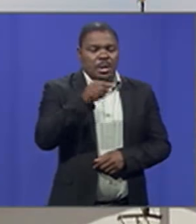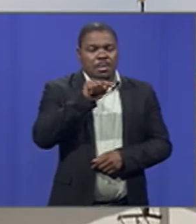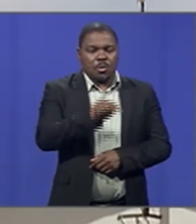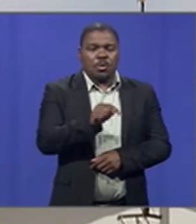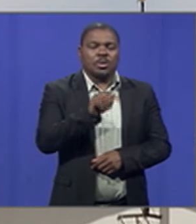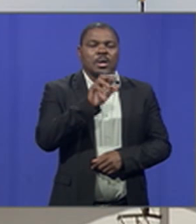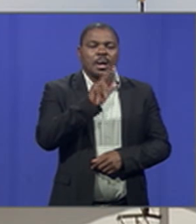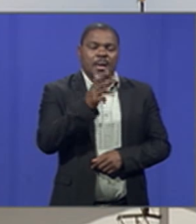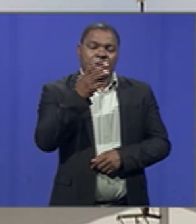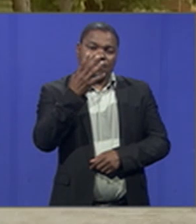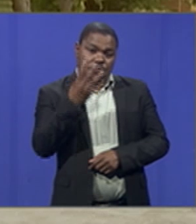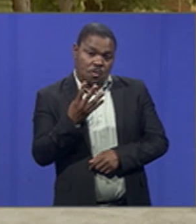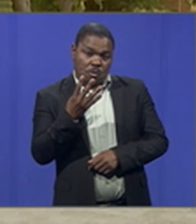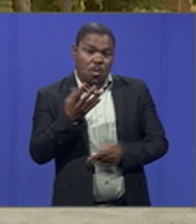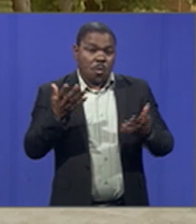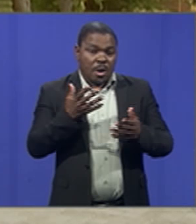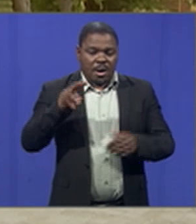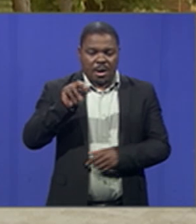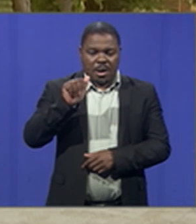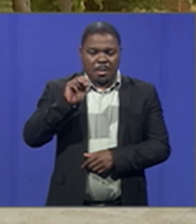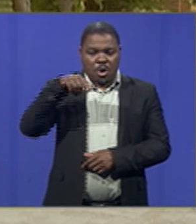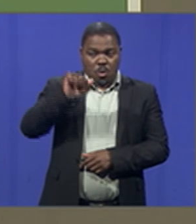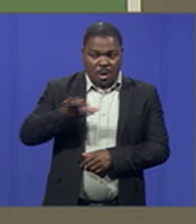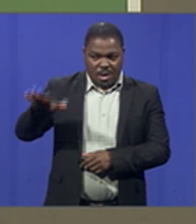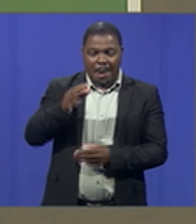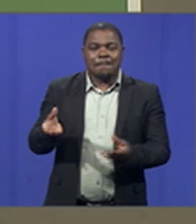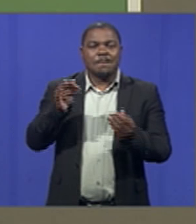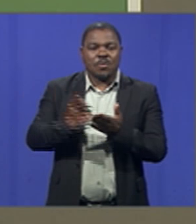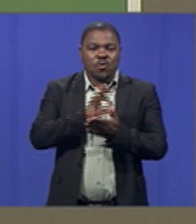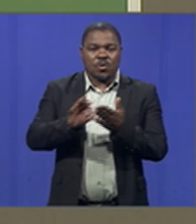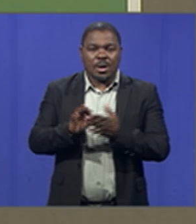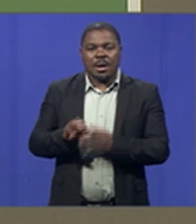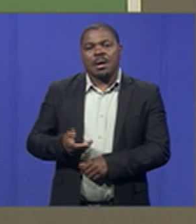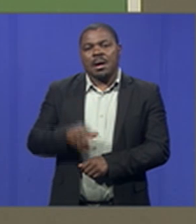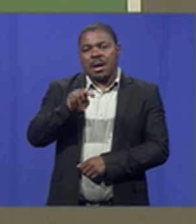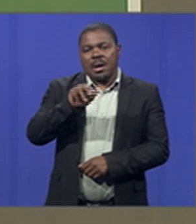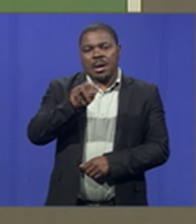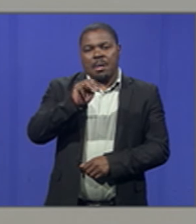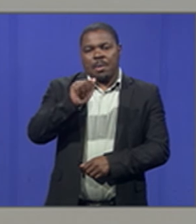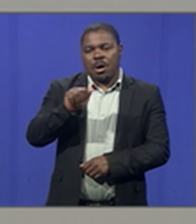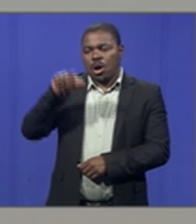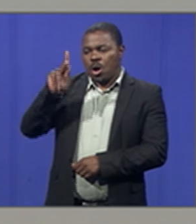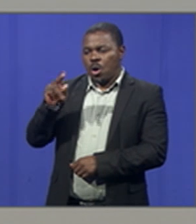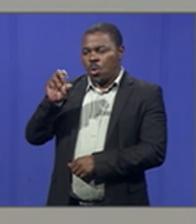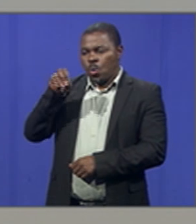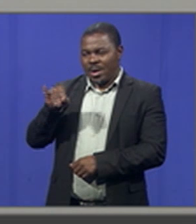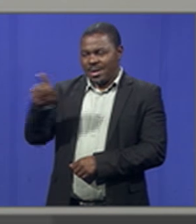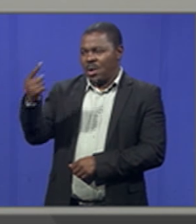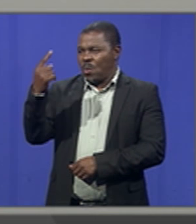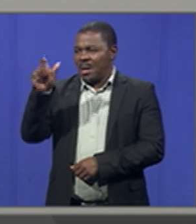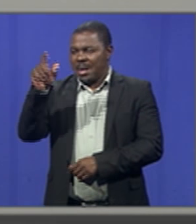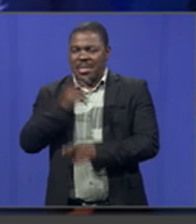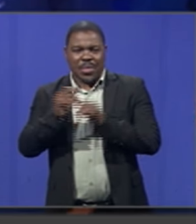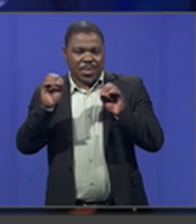2.8 tsa divoutu kwa sedikeng sa Namakwa. Masepala wa Namakwa ga wa nna le mofenyi o ka busang ka nosi, ka jalo o ne